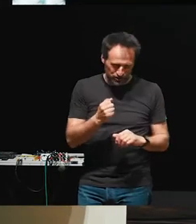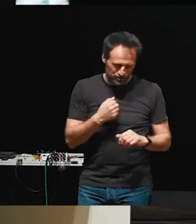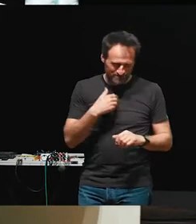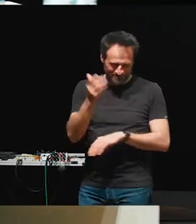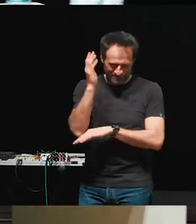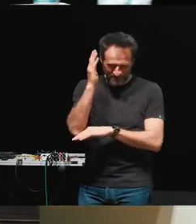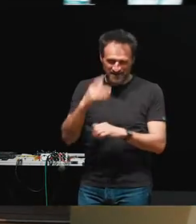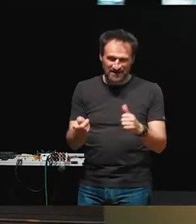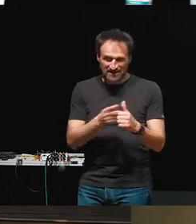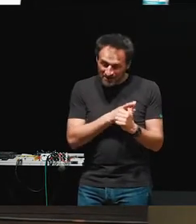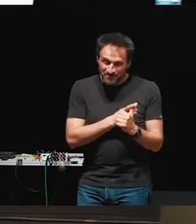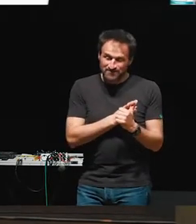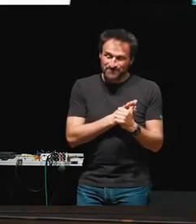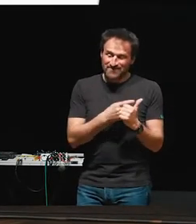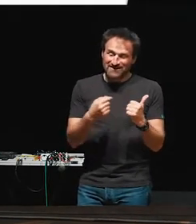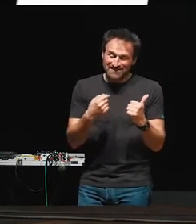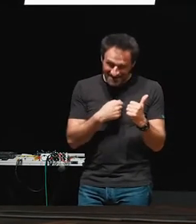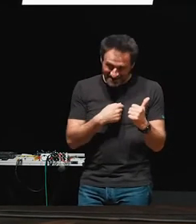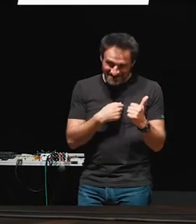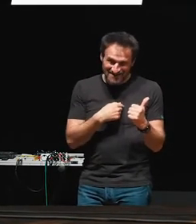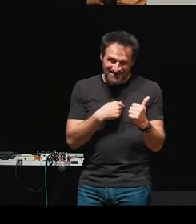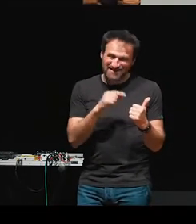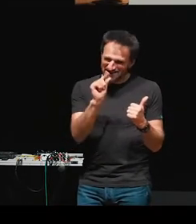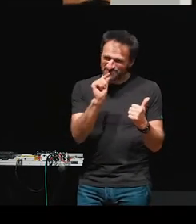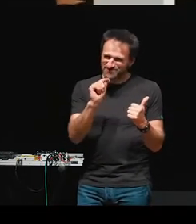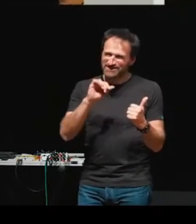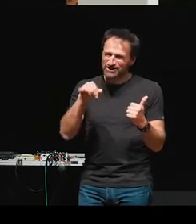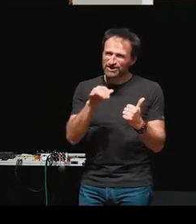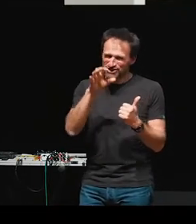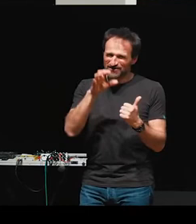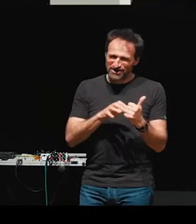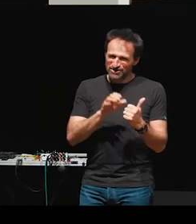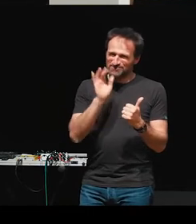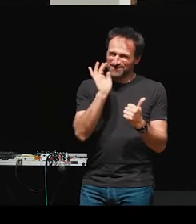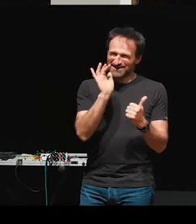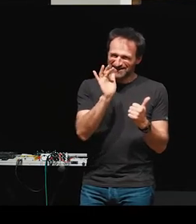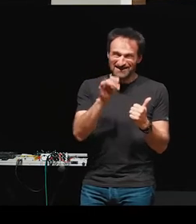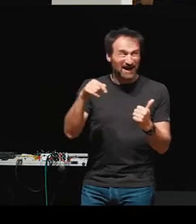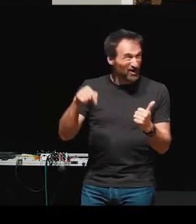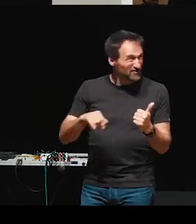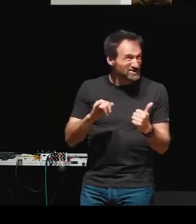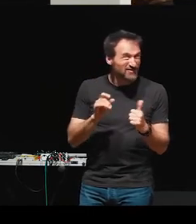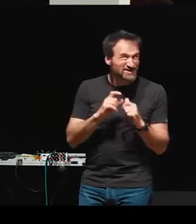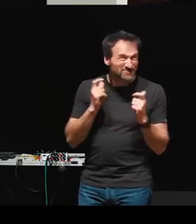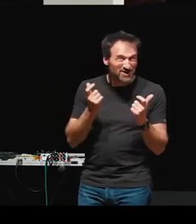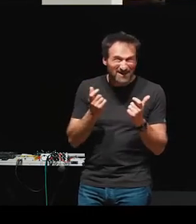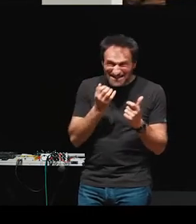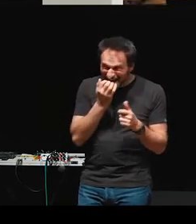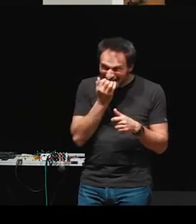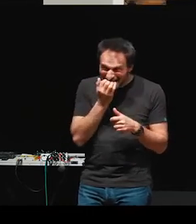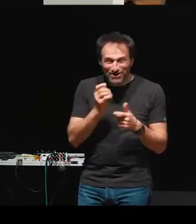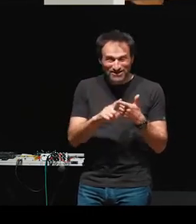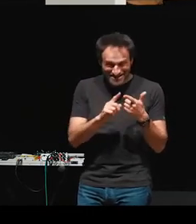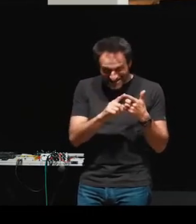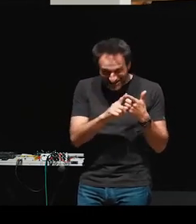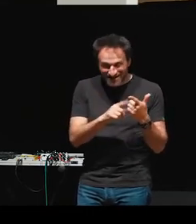I'm actually be criticizing a bit of JavaScript at a JavaScript conference. And the second one is that it's